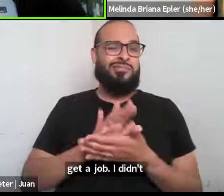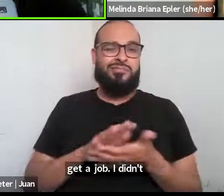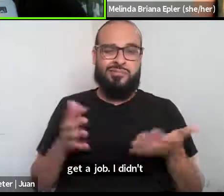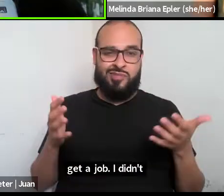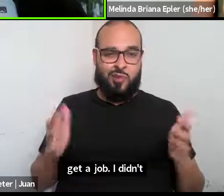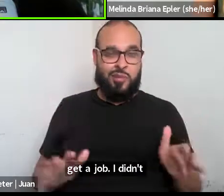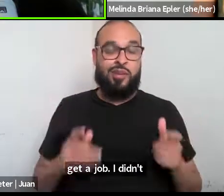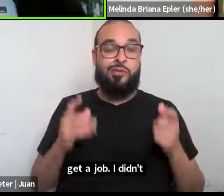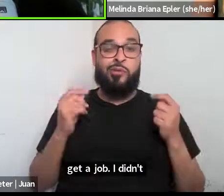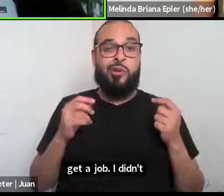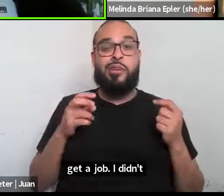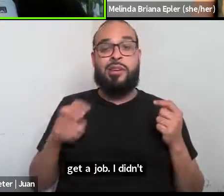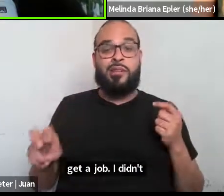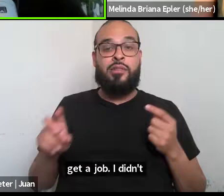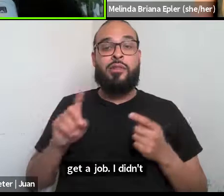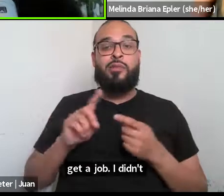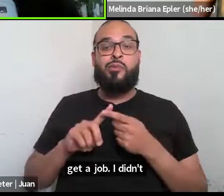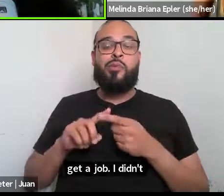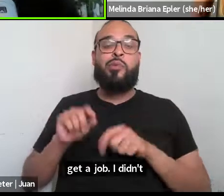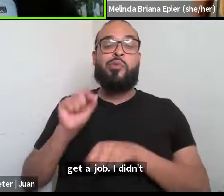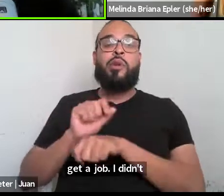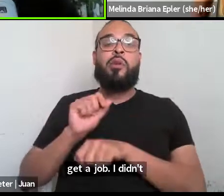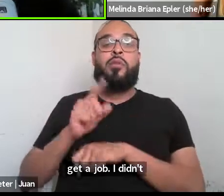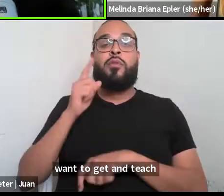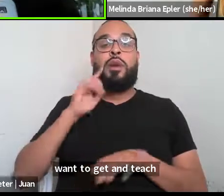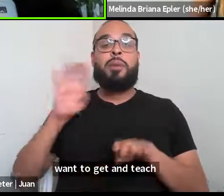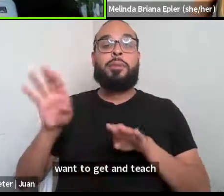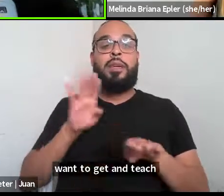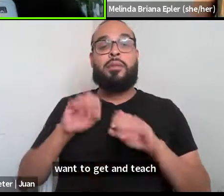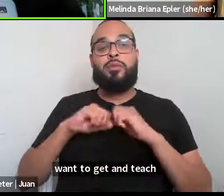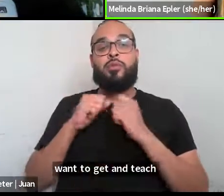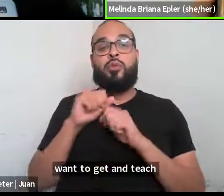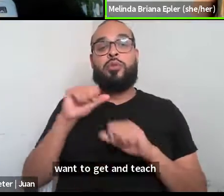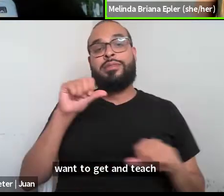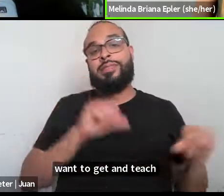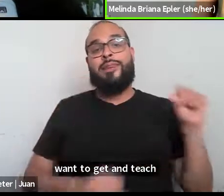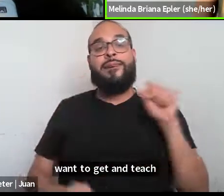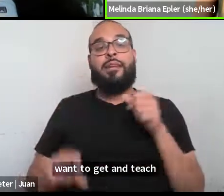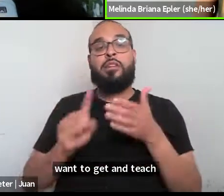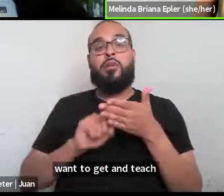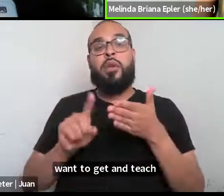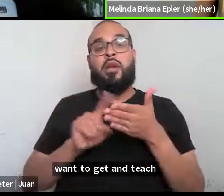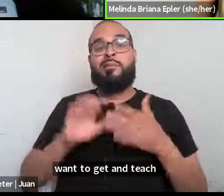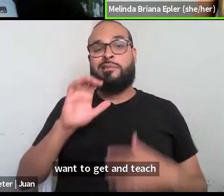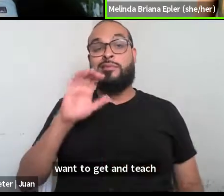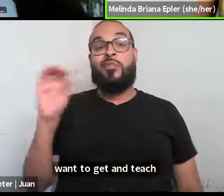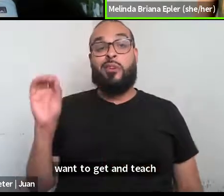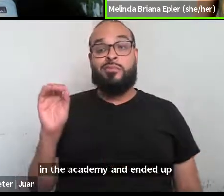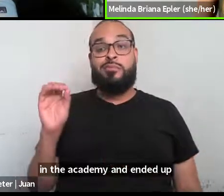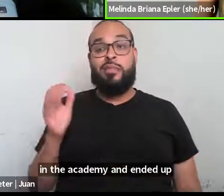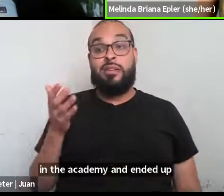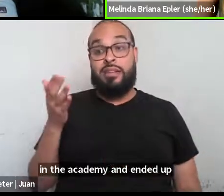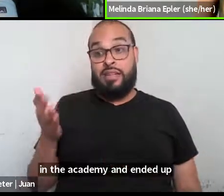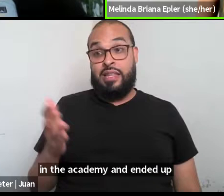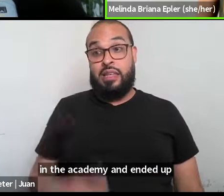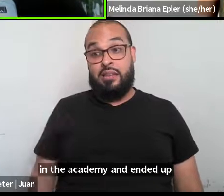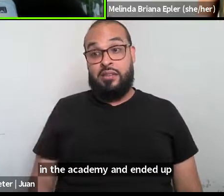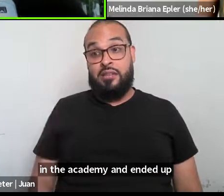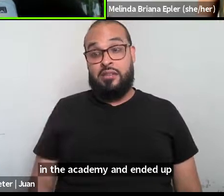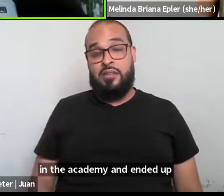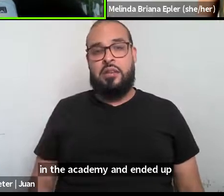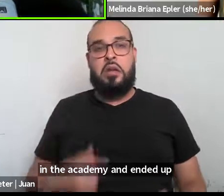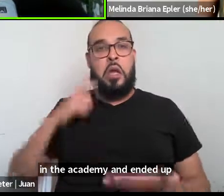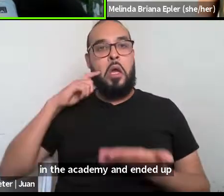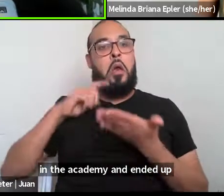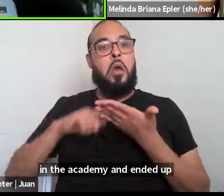ended up working for a behavioral and social science research firm. Mhm. Now, while I was there, I